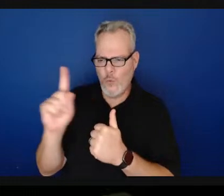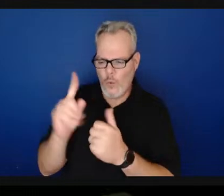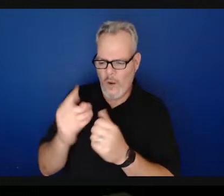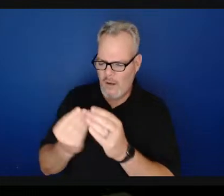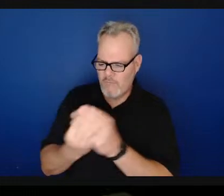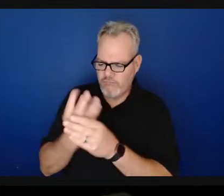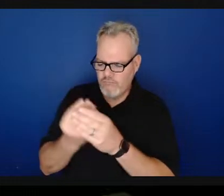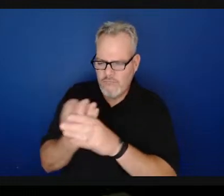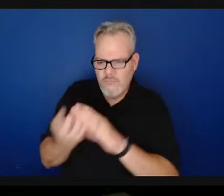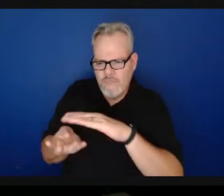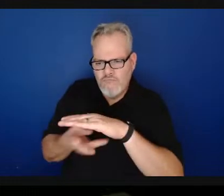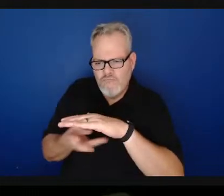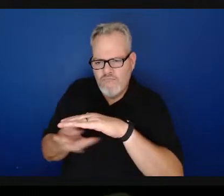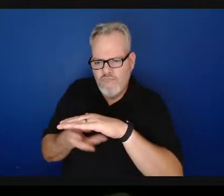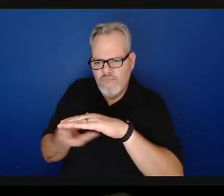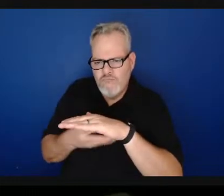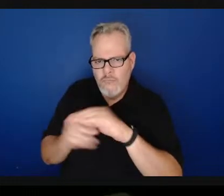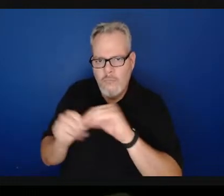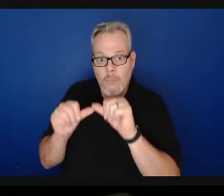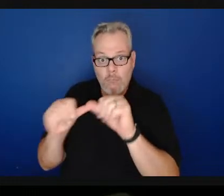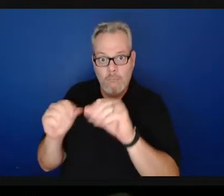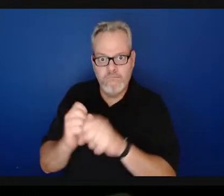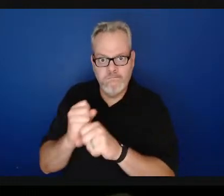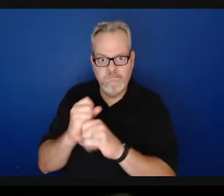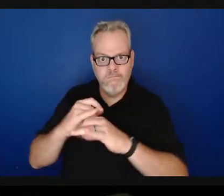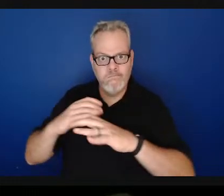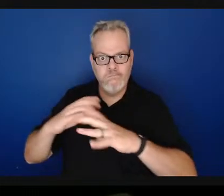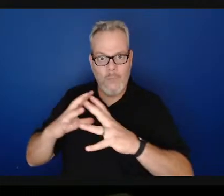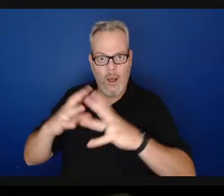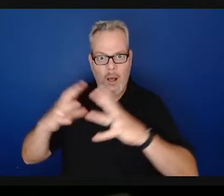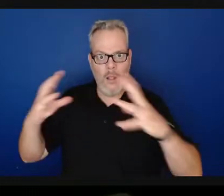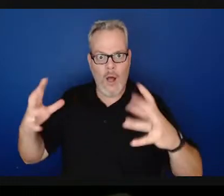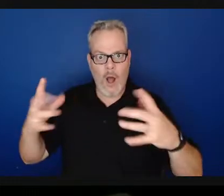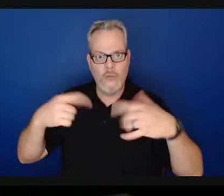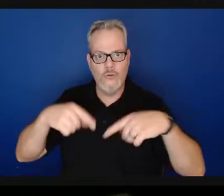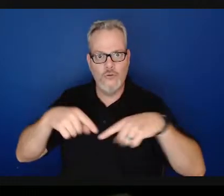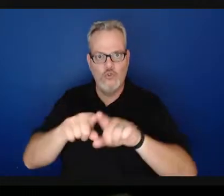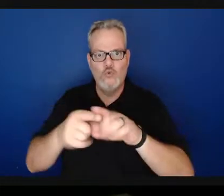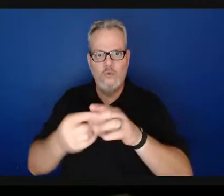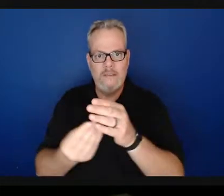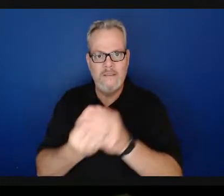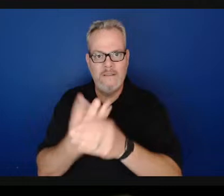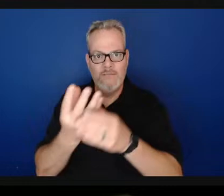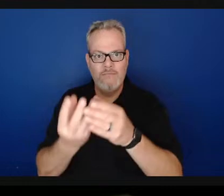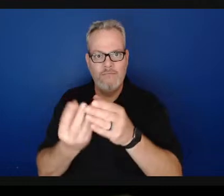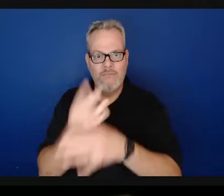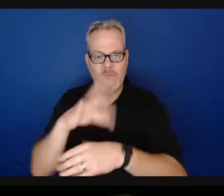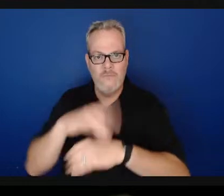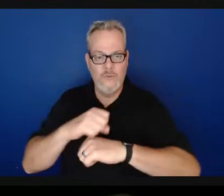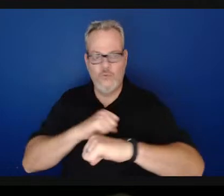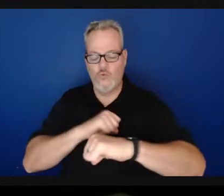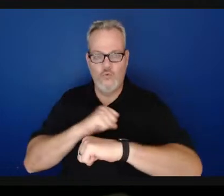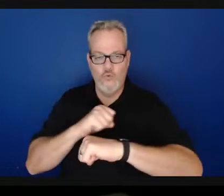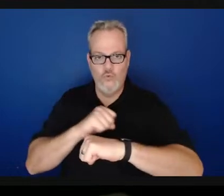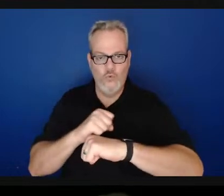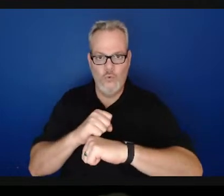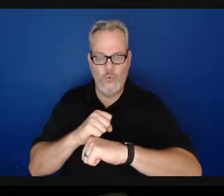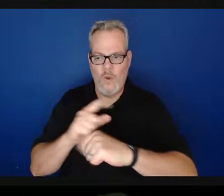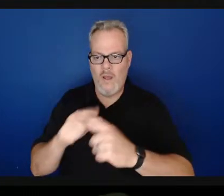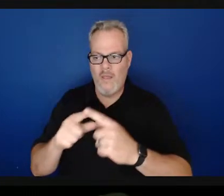line's going upwards, extending a lot during an intrusion or as we in place a dike to